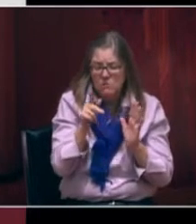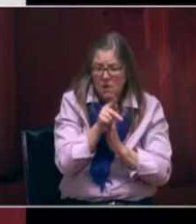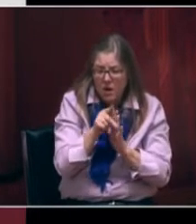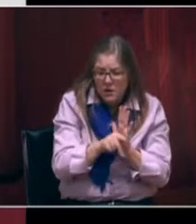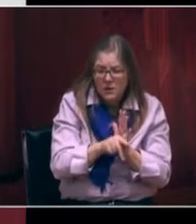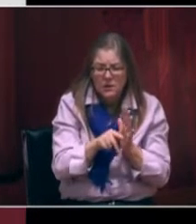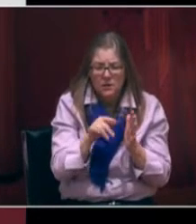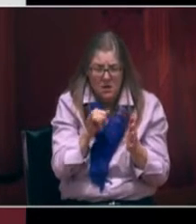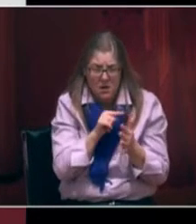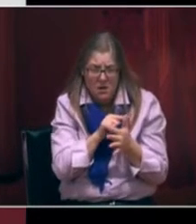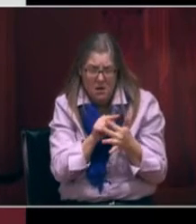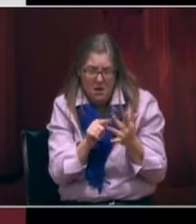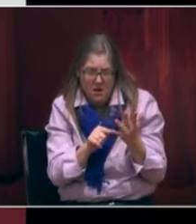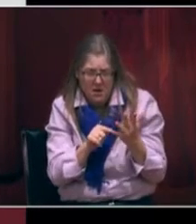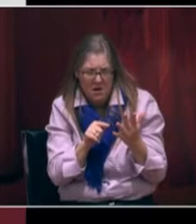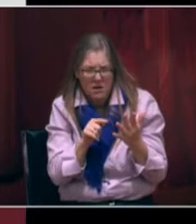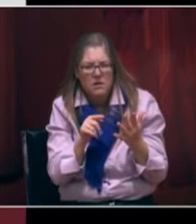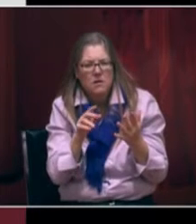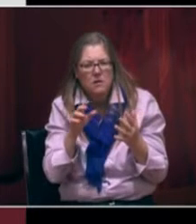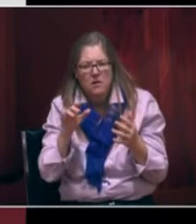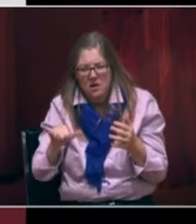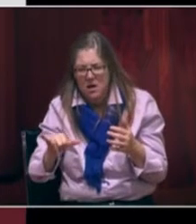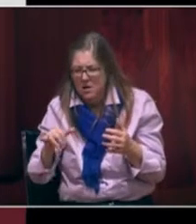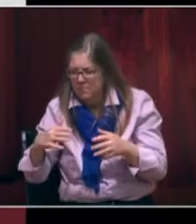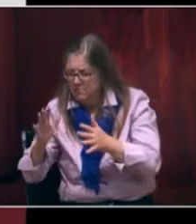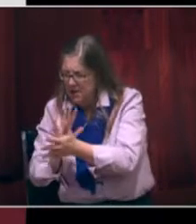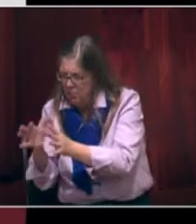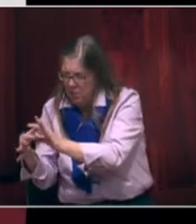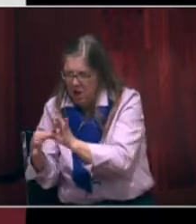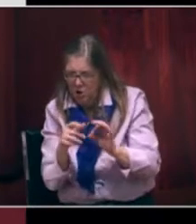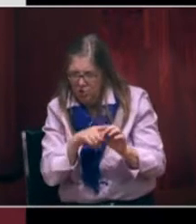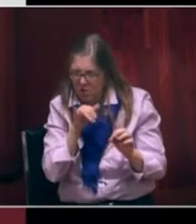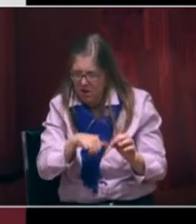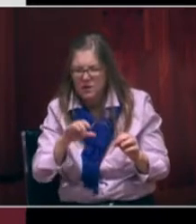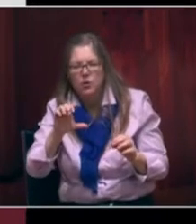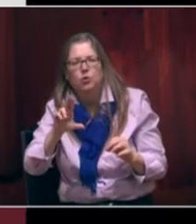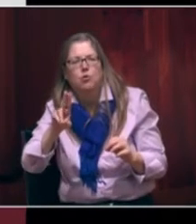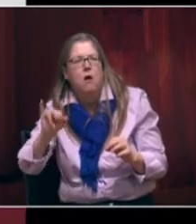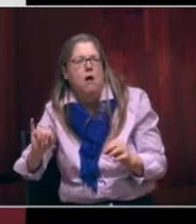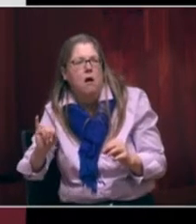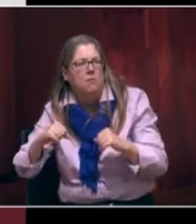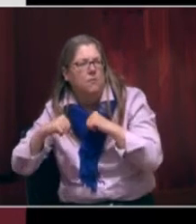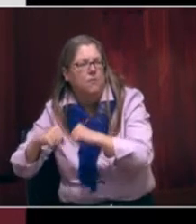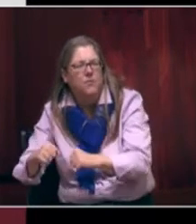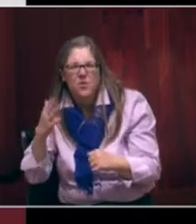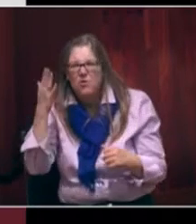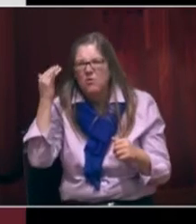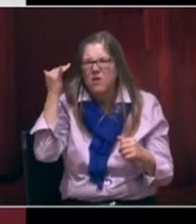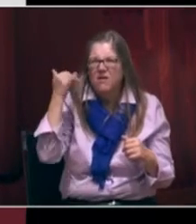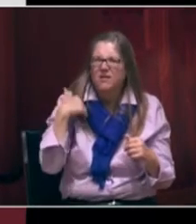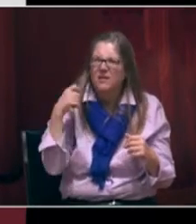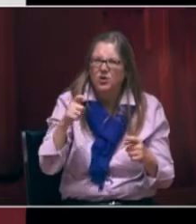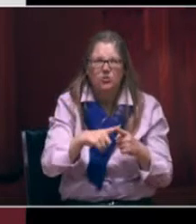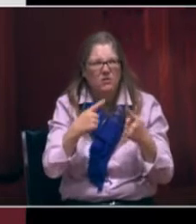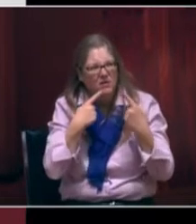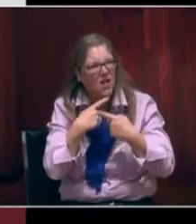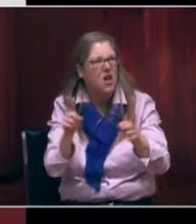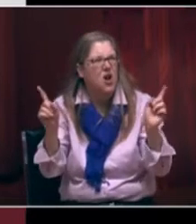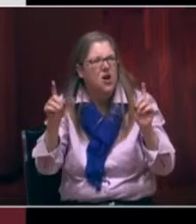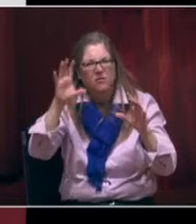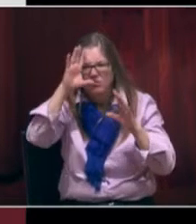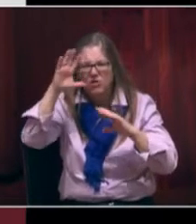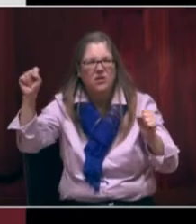the high-level definition of CUI. That's what we should be protecting right now. So when you think about it, why did we need to make this declaration inside of the executive order